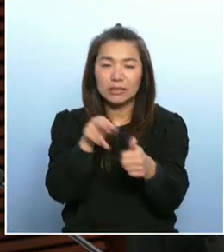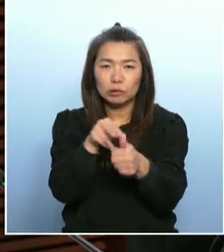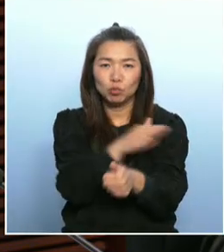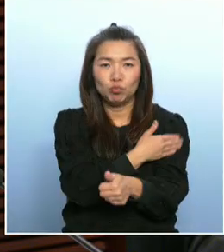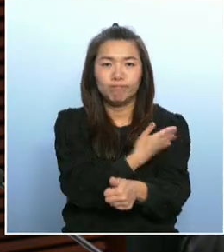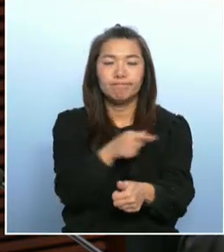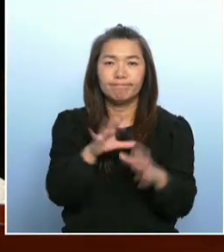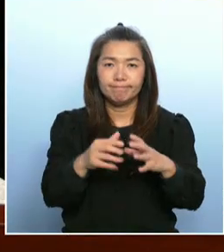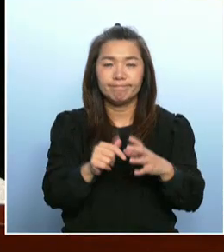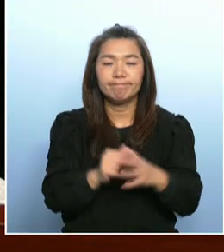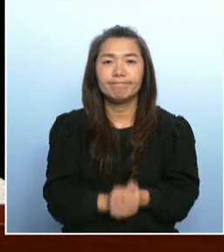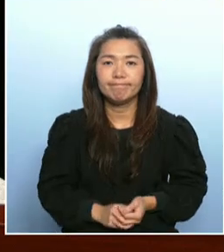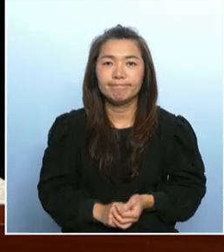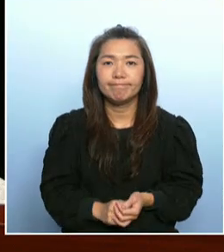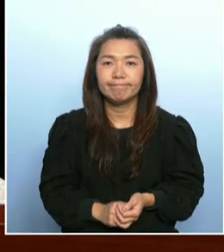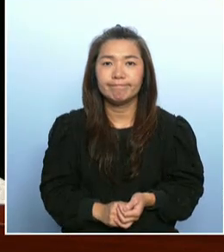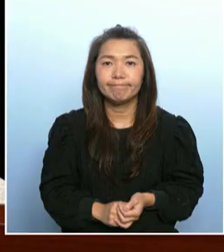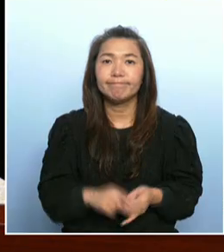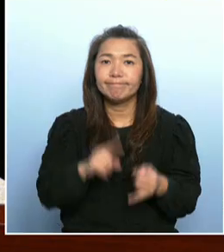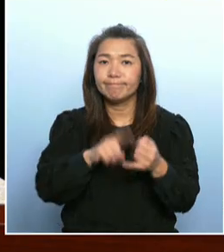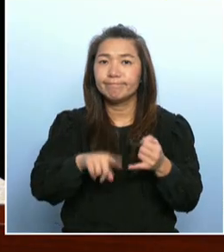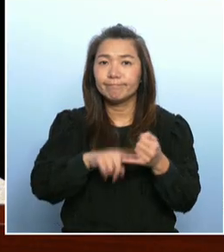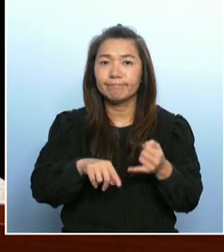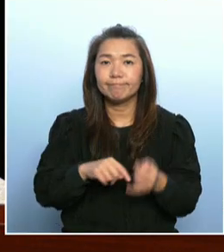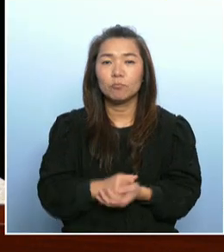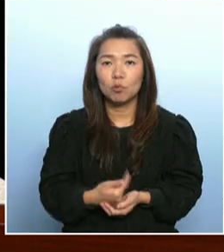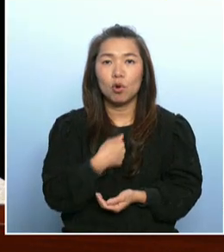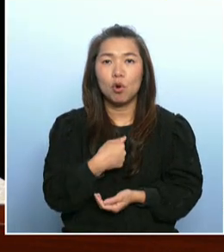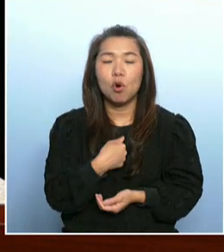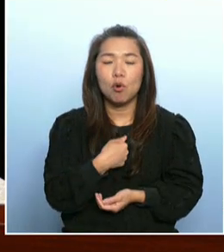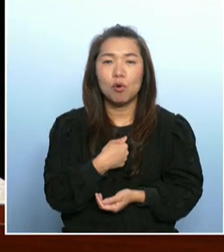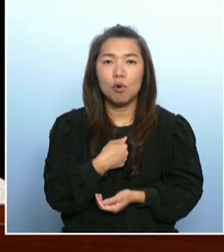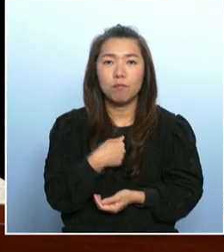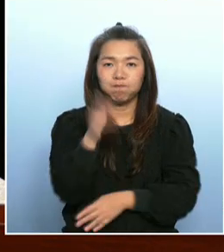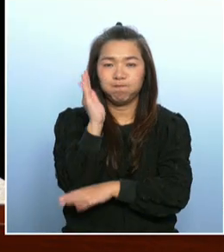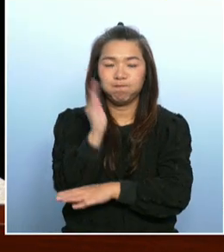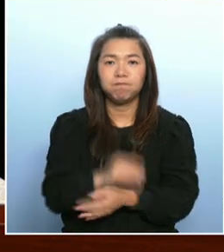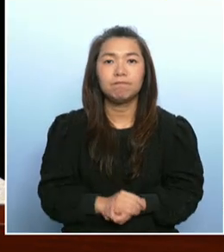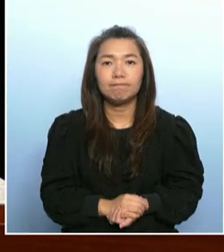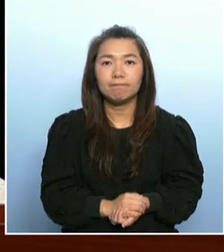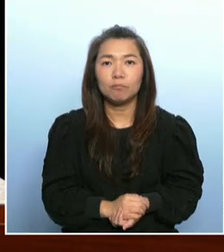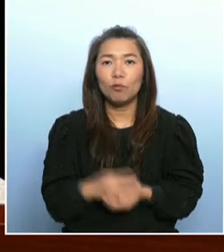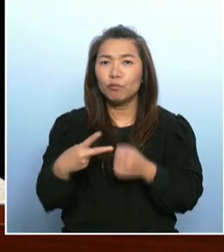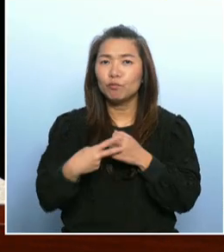from different perspectives. That's what I want to supplement. Now it's my turn.